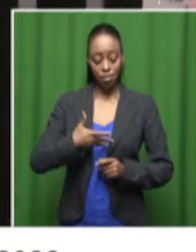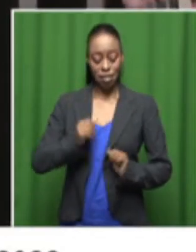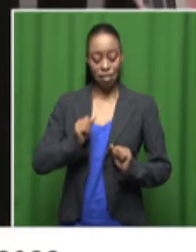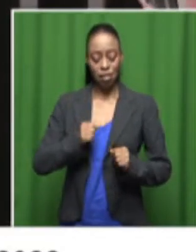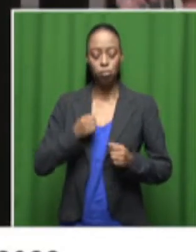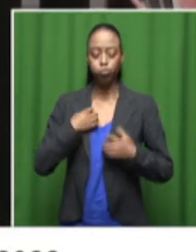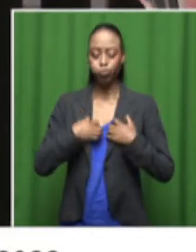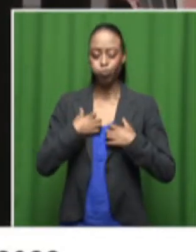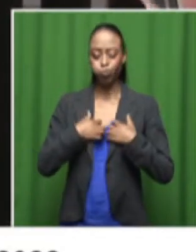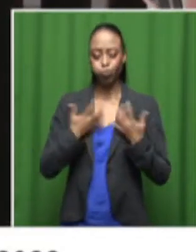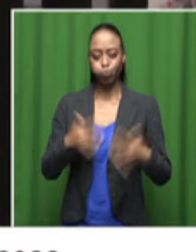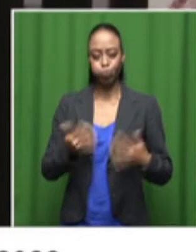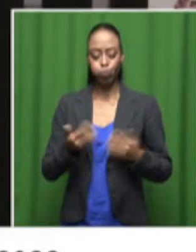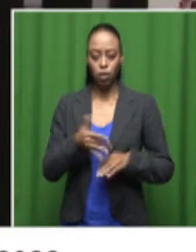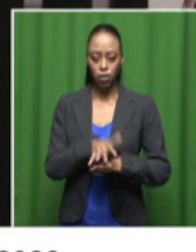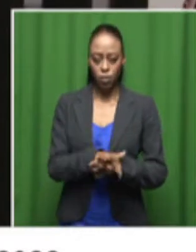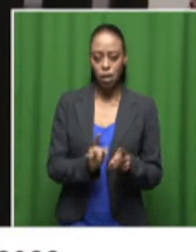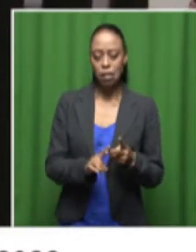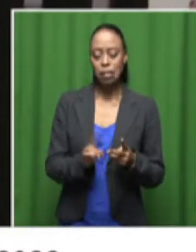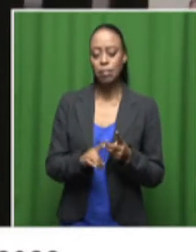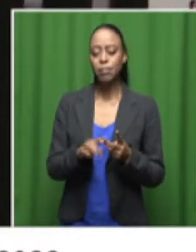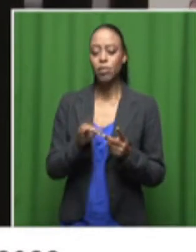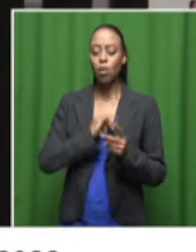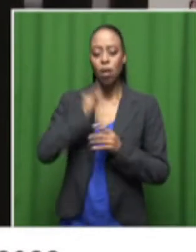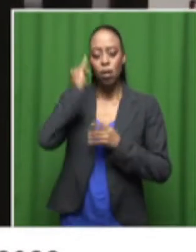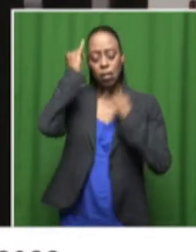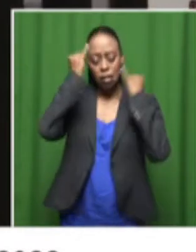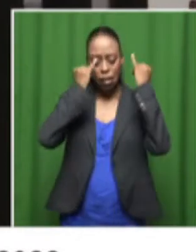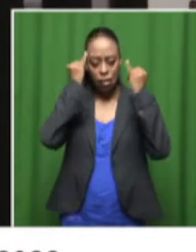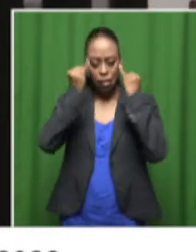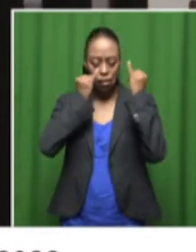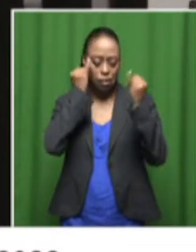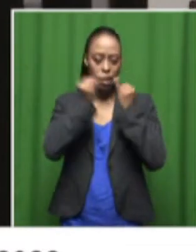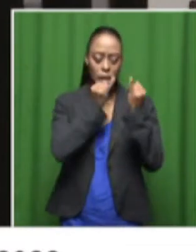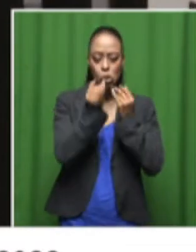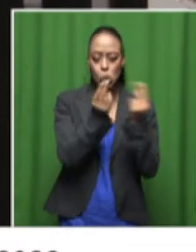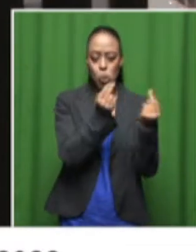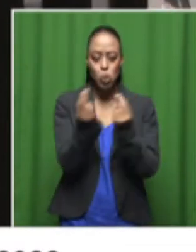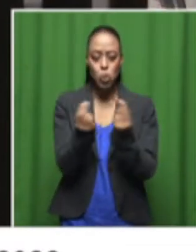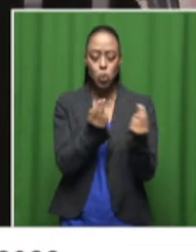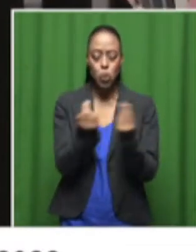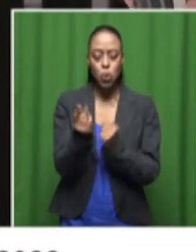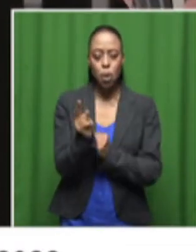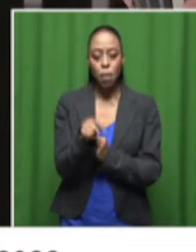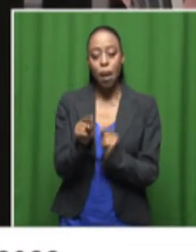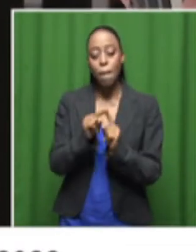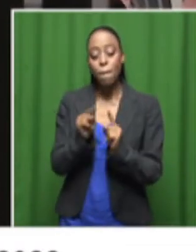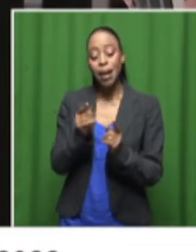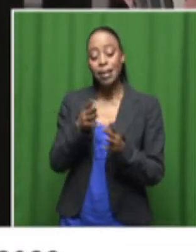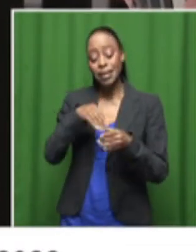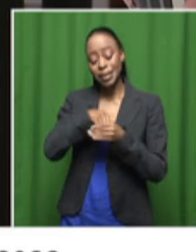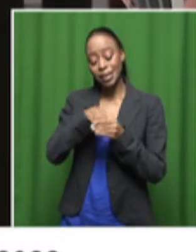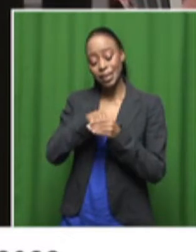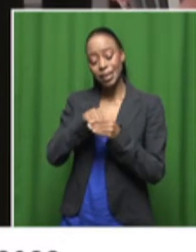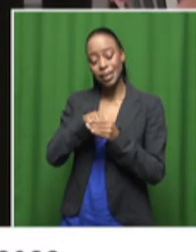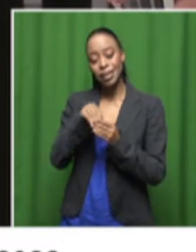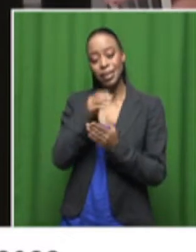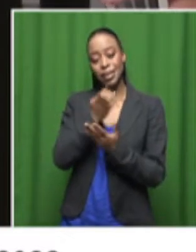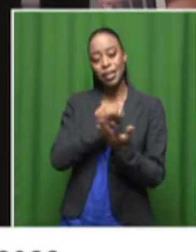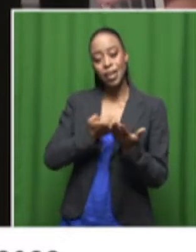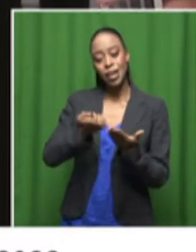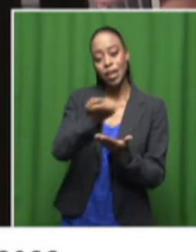excited about implementation, we're excited about coming up with IT solutions, but behind it actually it's an ecosystem where all of